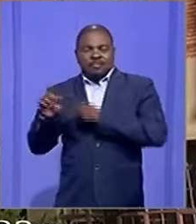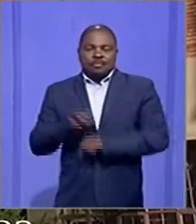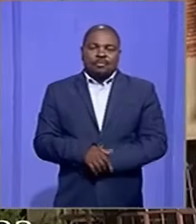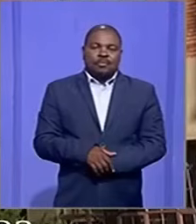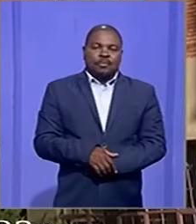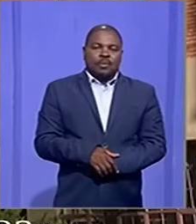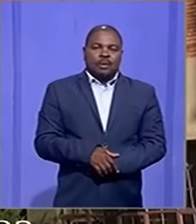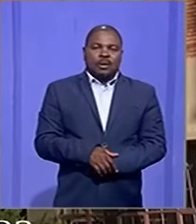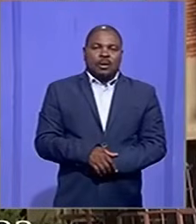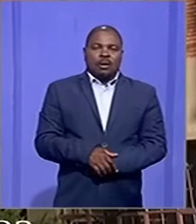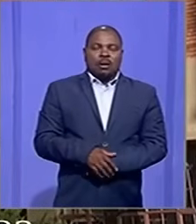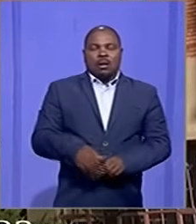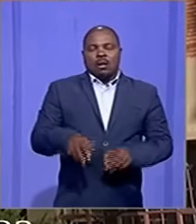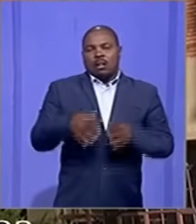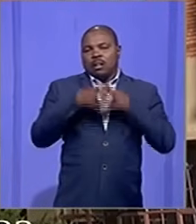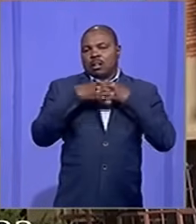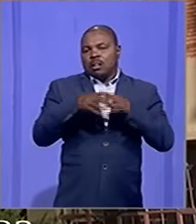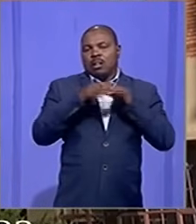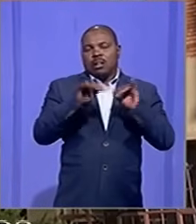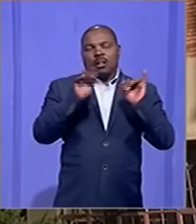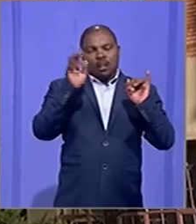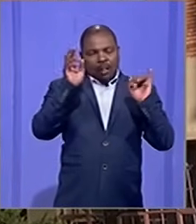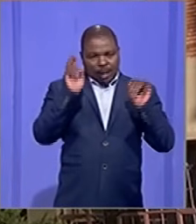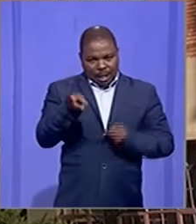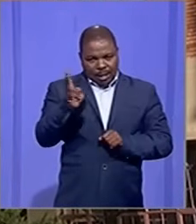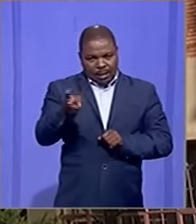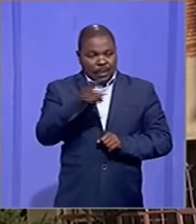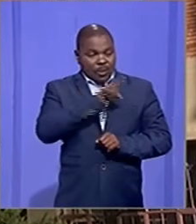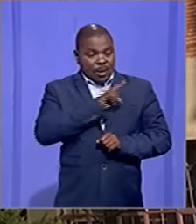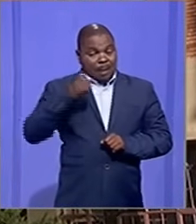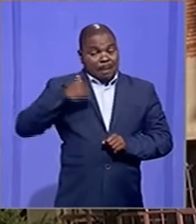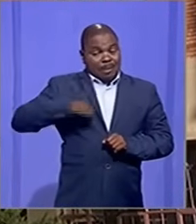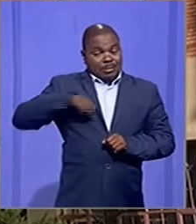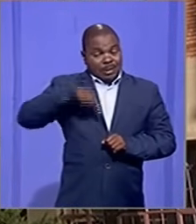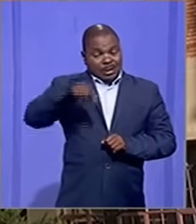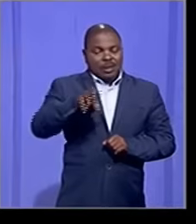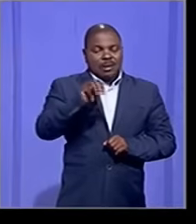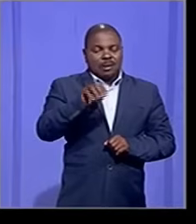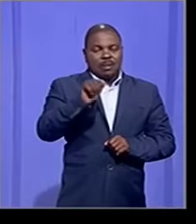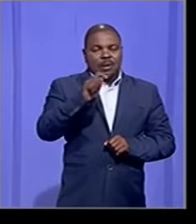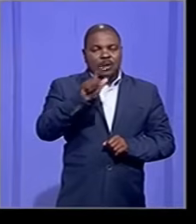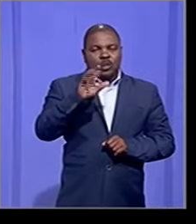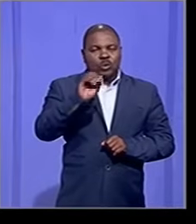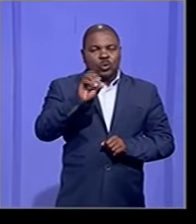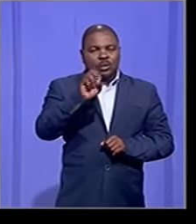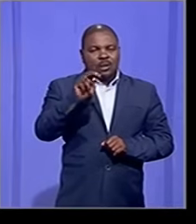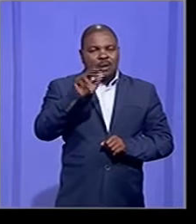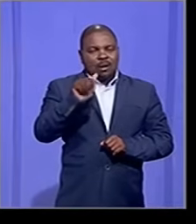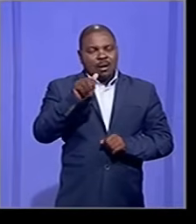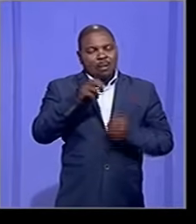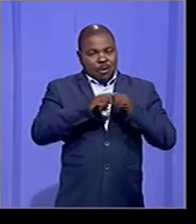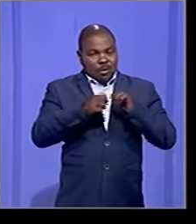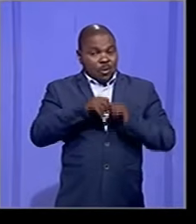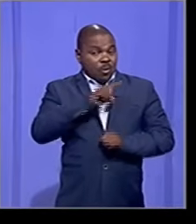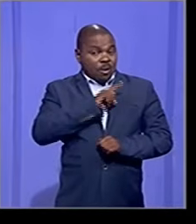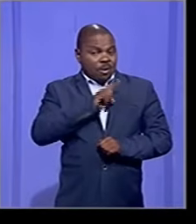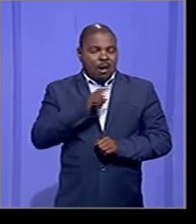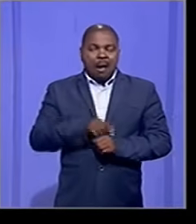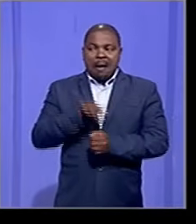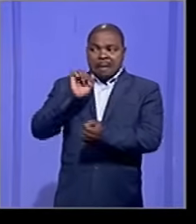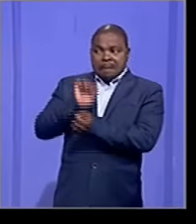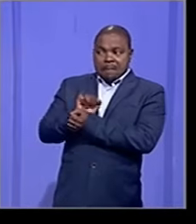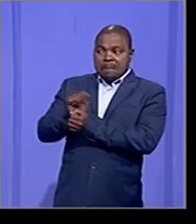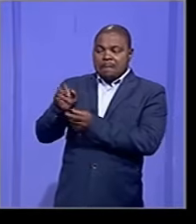Go tsogile tlhatlhariane e nngwe gape malebana le masepala o mo mathateng wa Matlosana. Seno se amana le go tshwara le go tlhagelela kwa